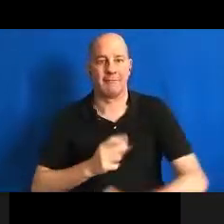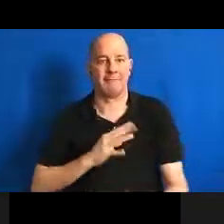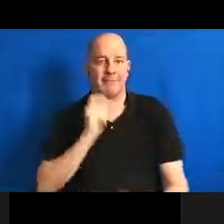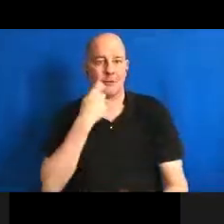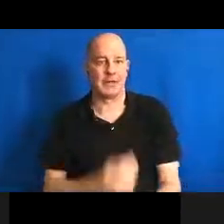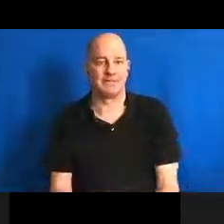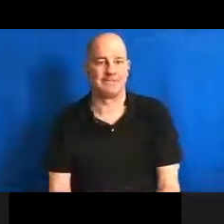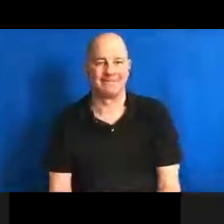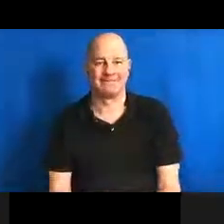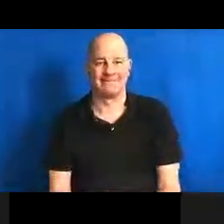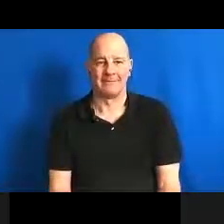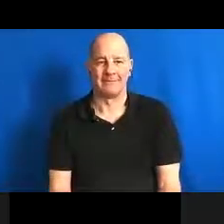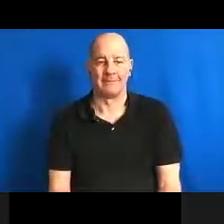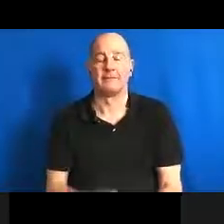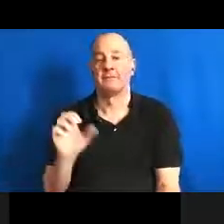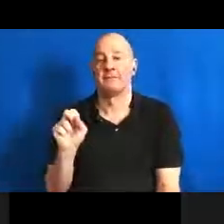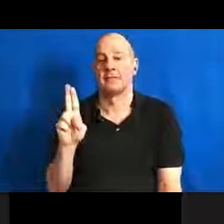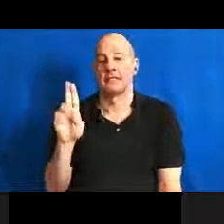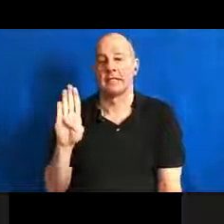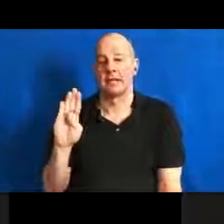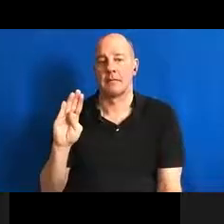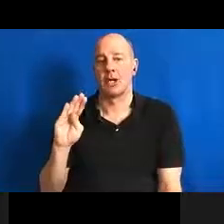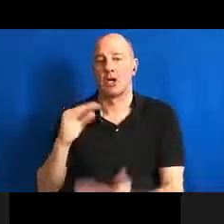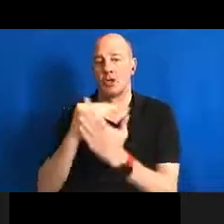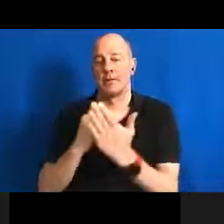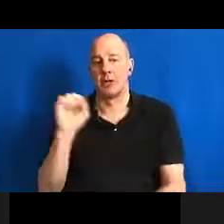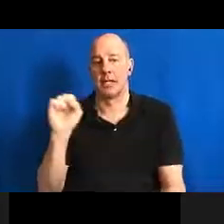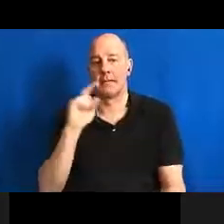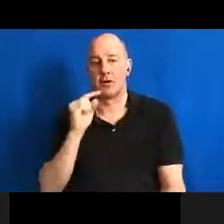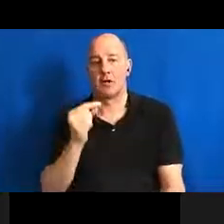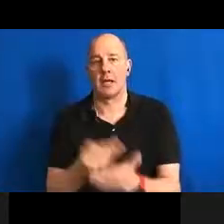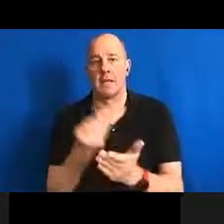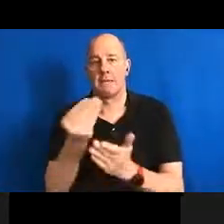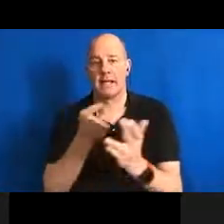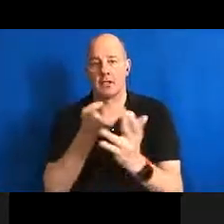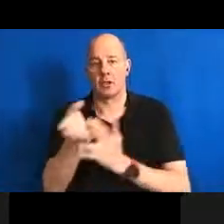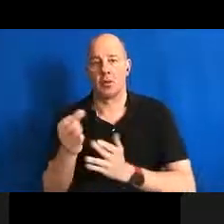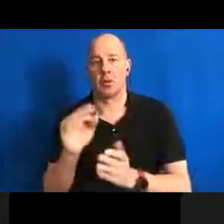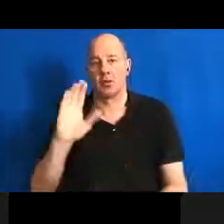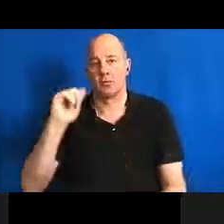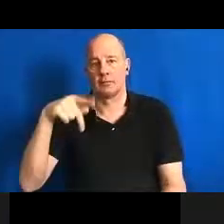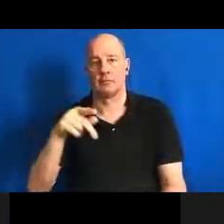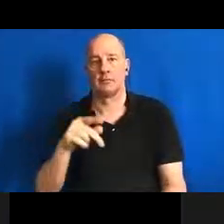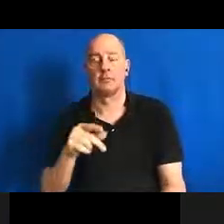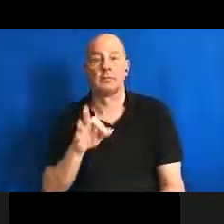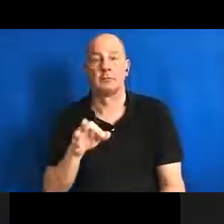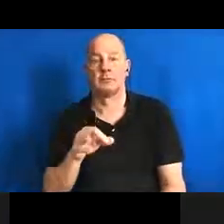Subchapter S for pass-through corporations. So if you have filed articles of